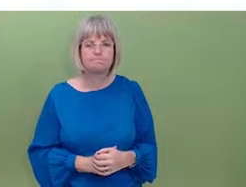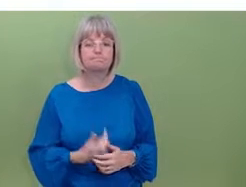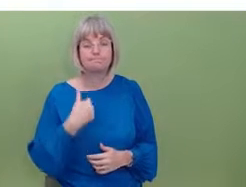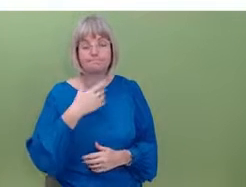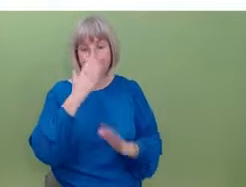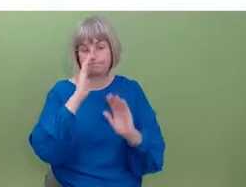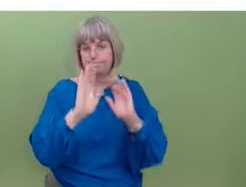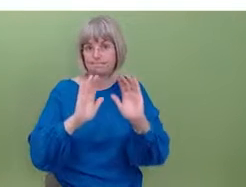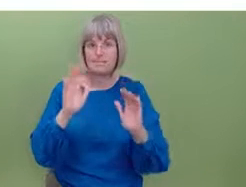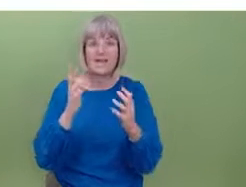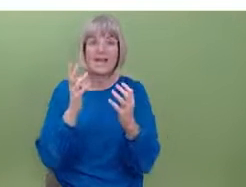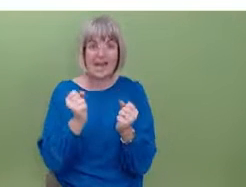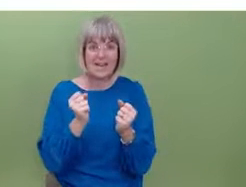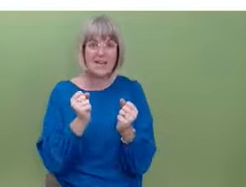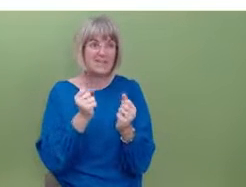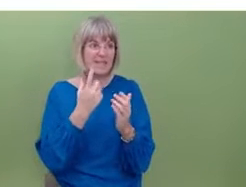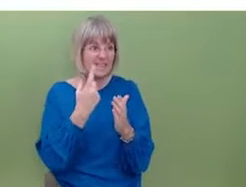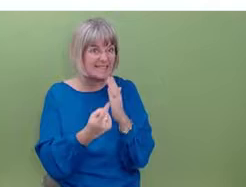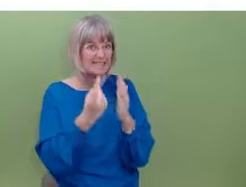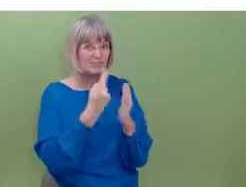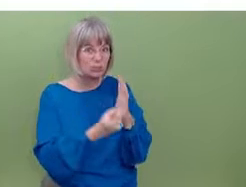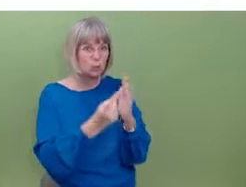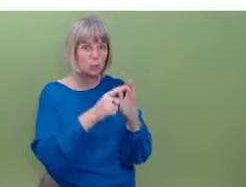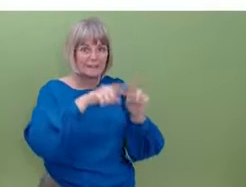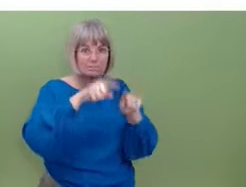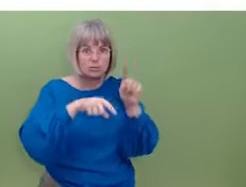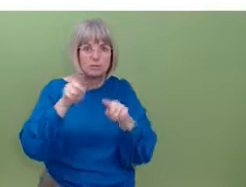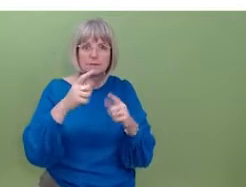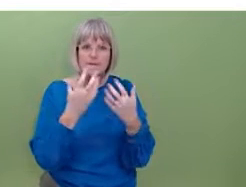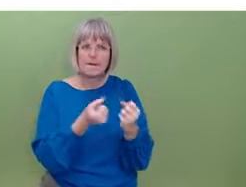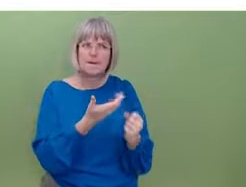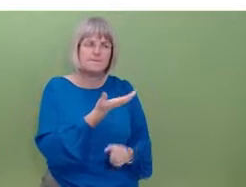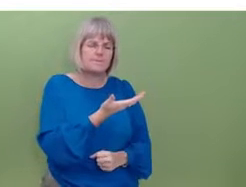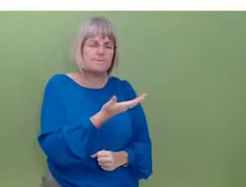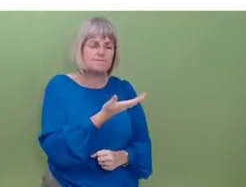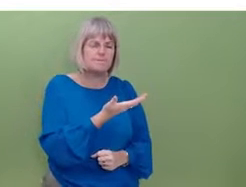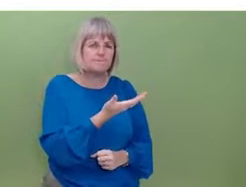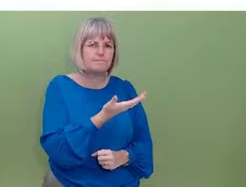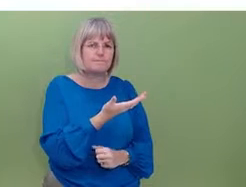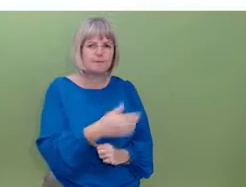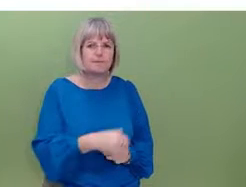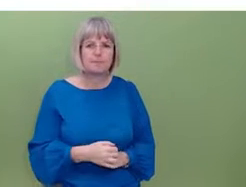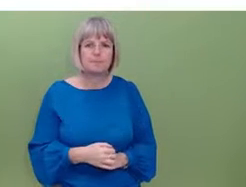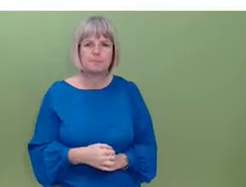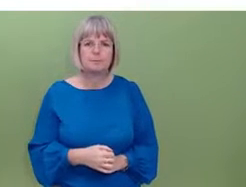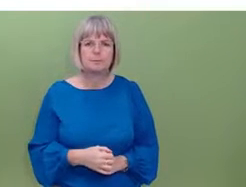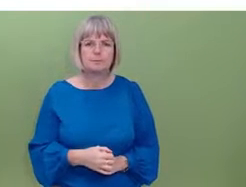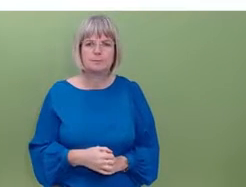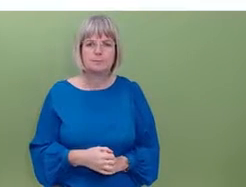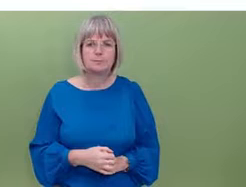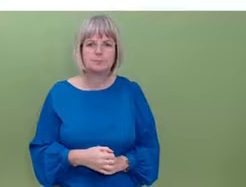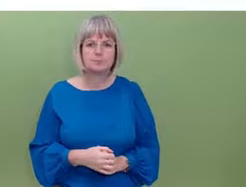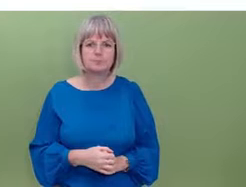that the COSPACE study drew attention to. So conduct problems occur,